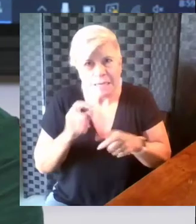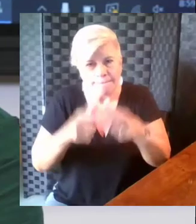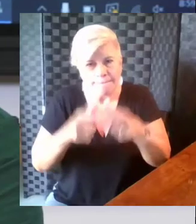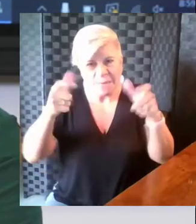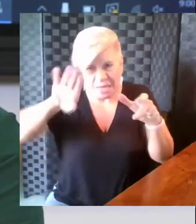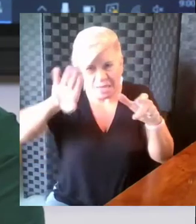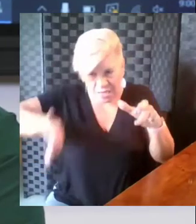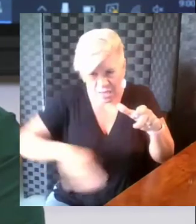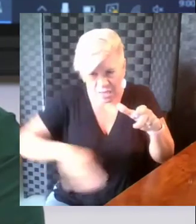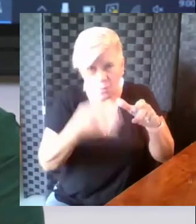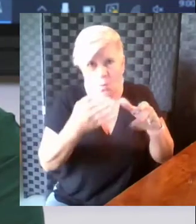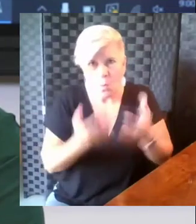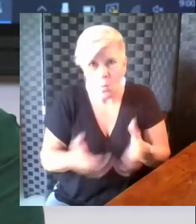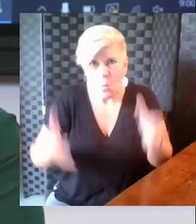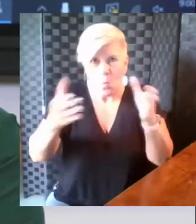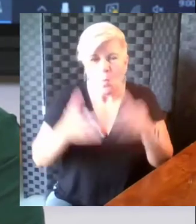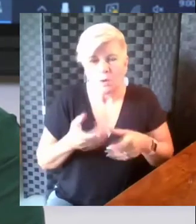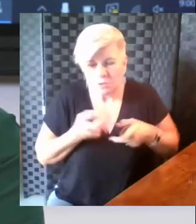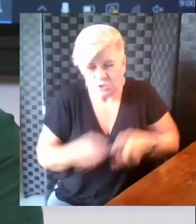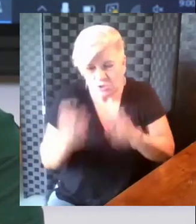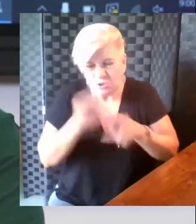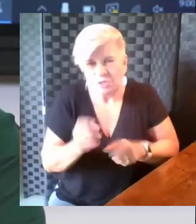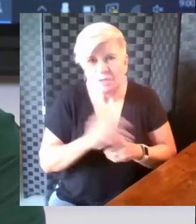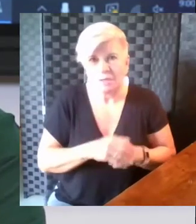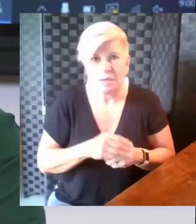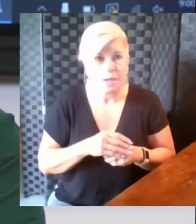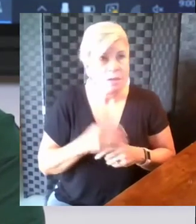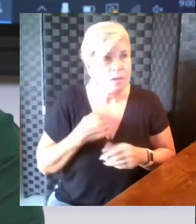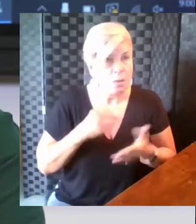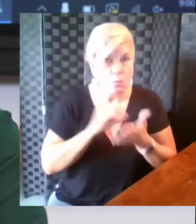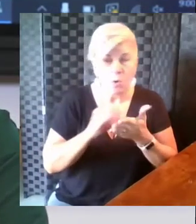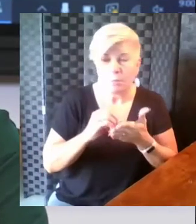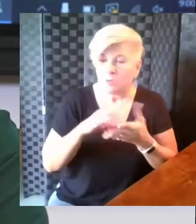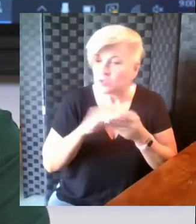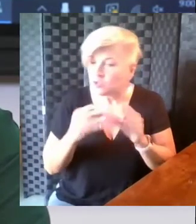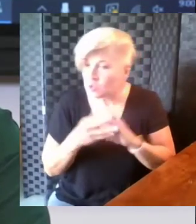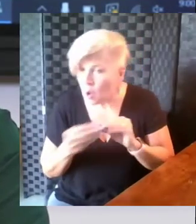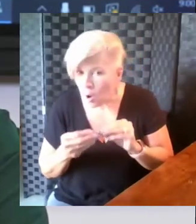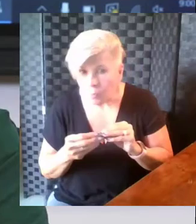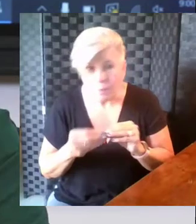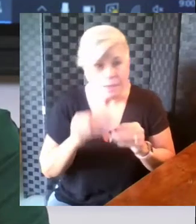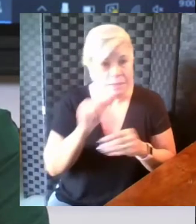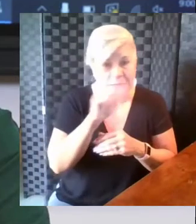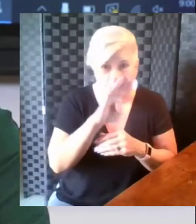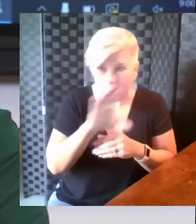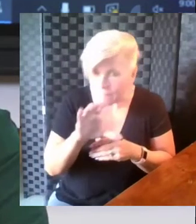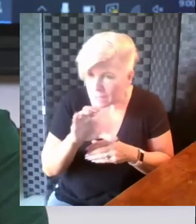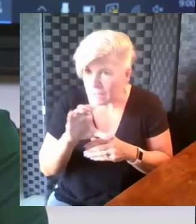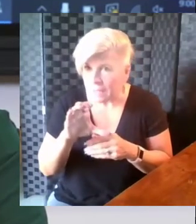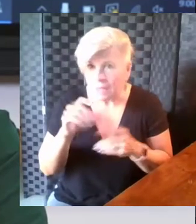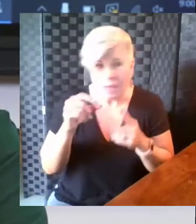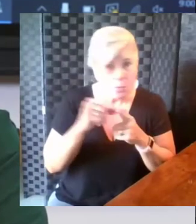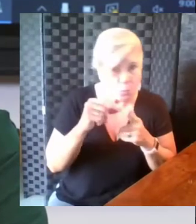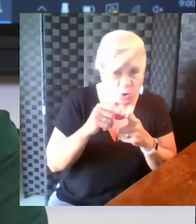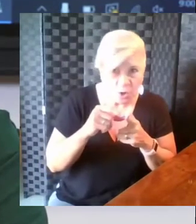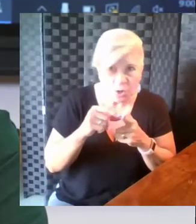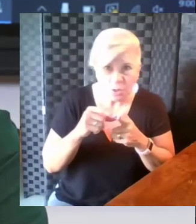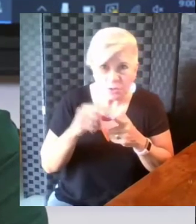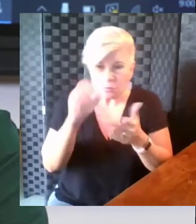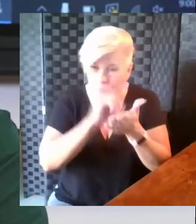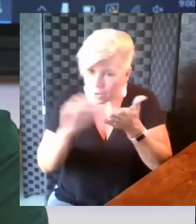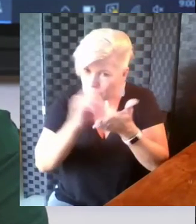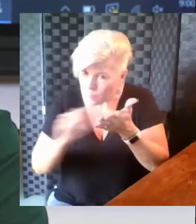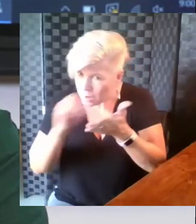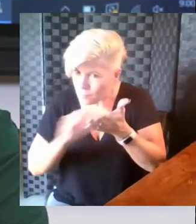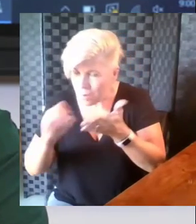hole. So my journal's got stories. I wrote my alphabet in it. I'm writing 3-letter words. That's why it's so full. I'm really doing a lot of